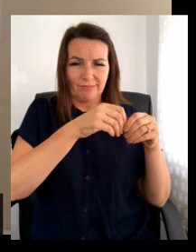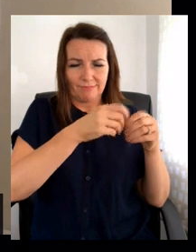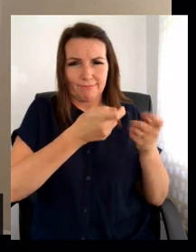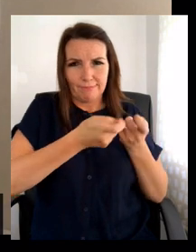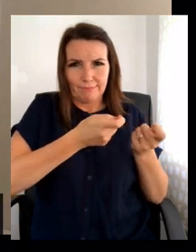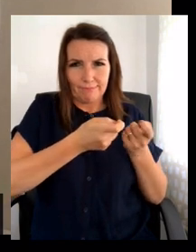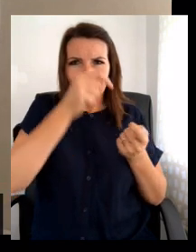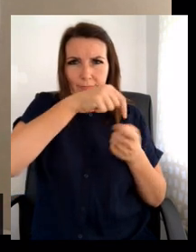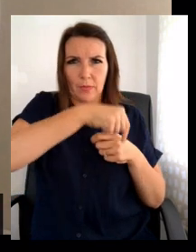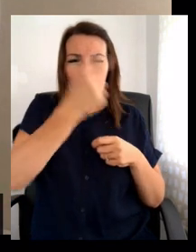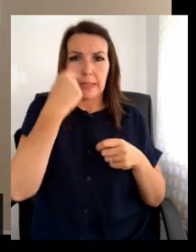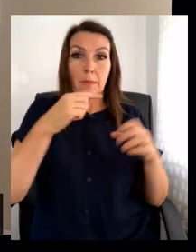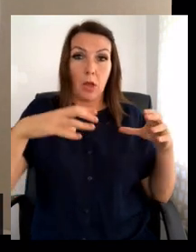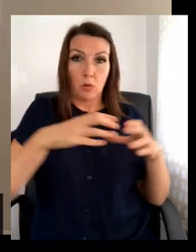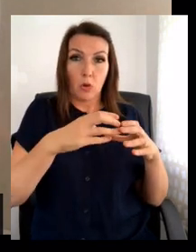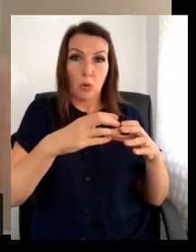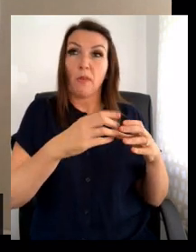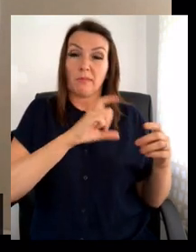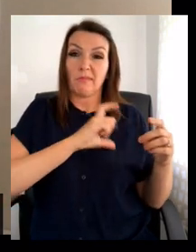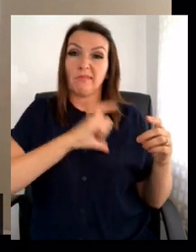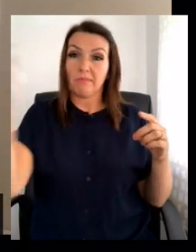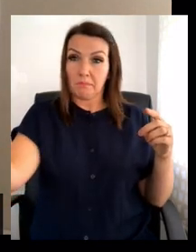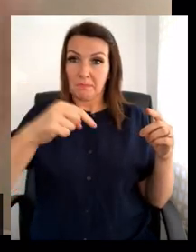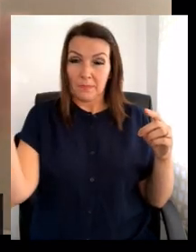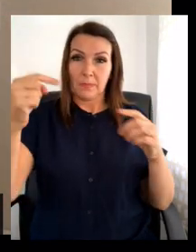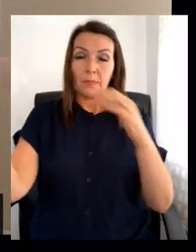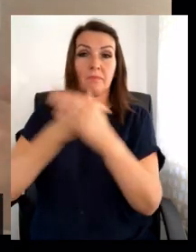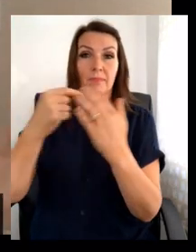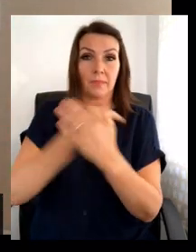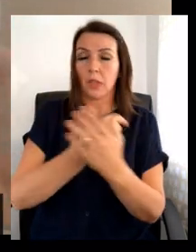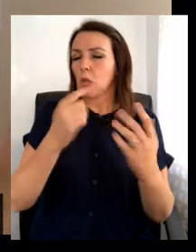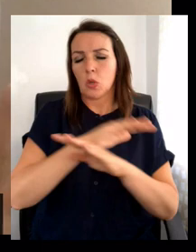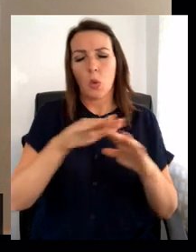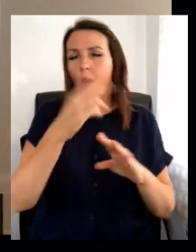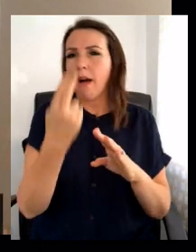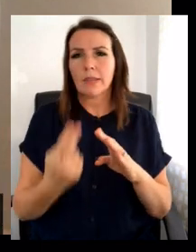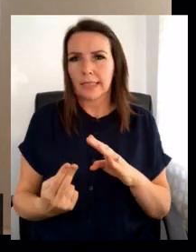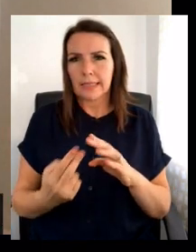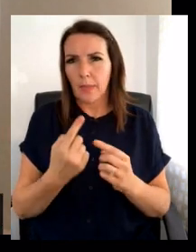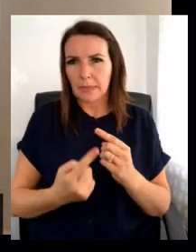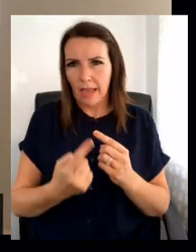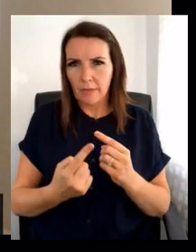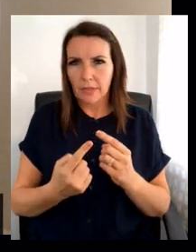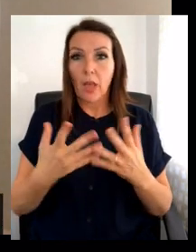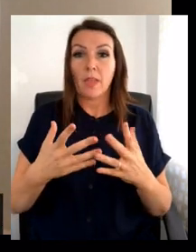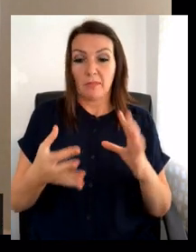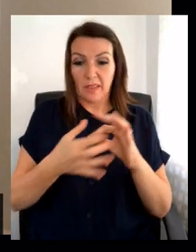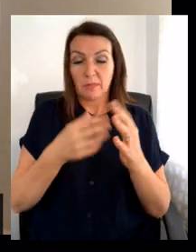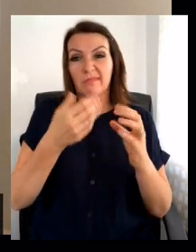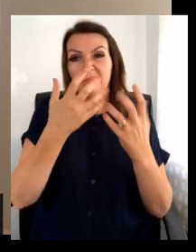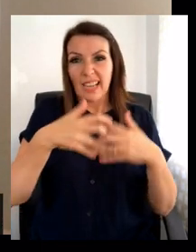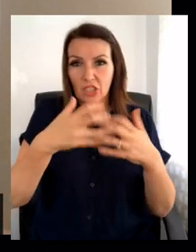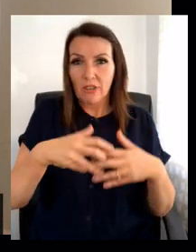a group of newcomers. They aren't artists. They come from engineering, finance, business,